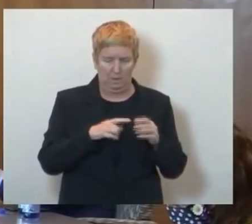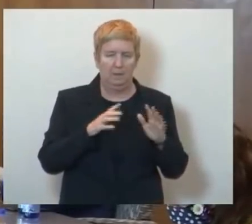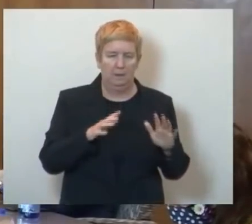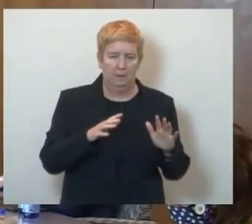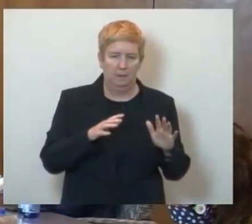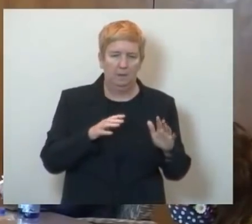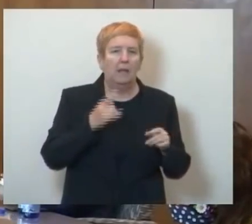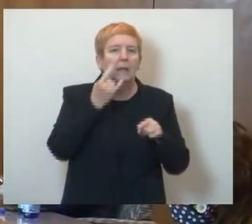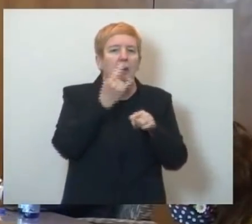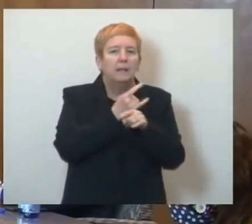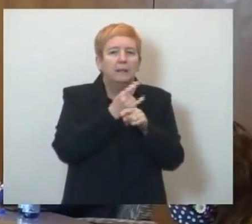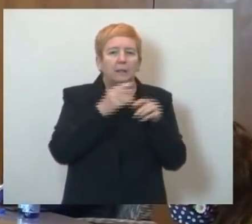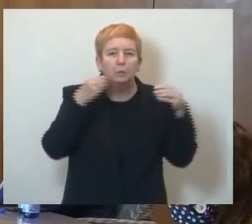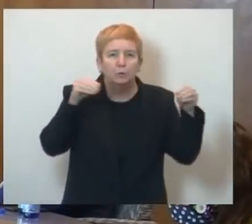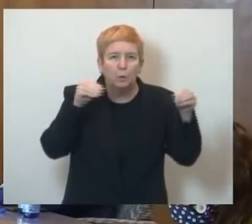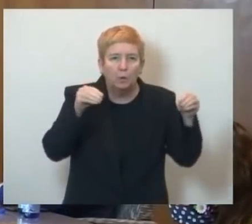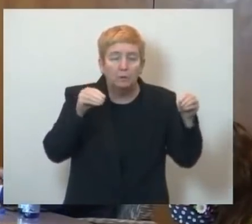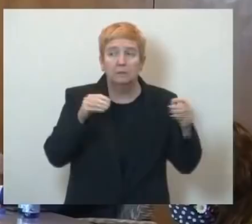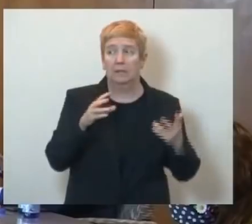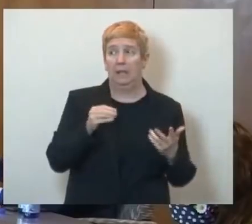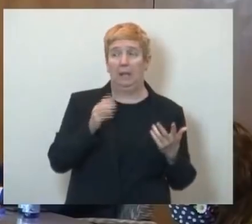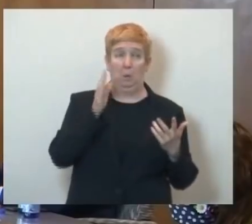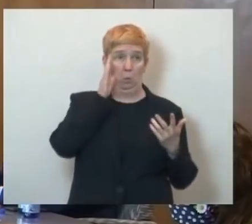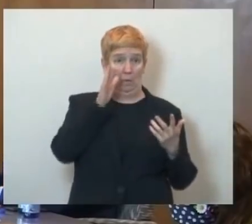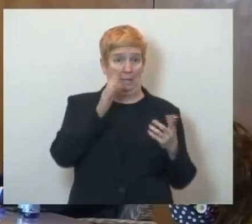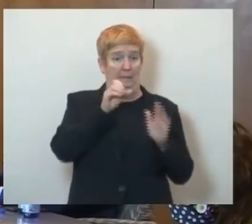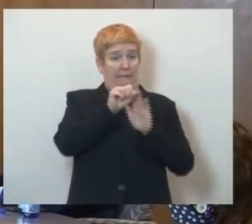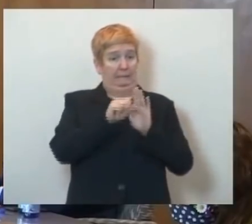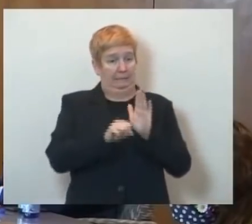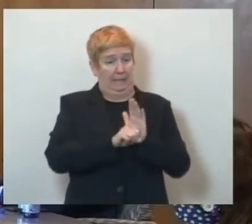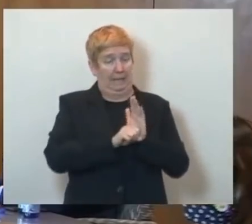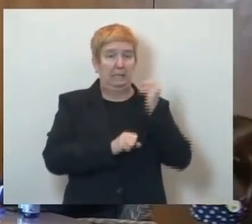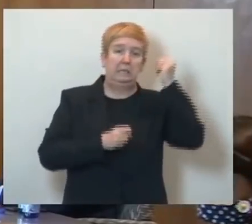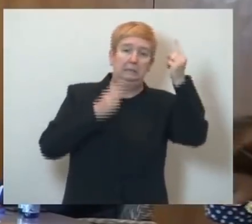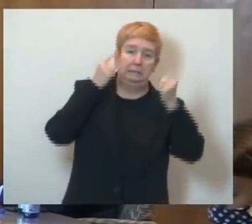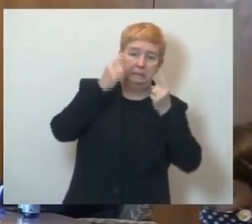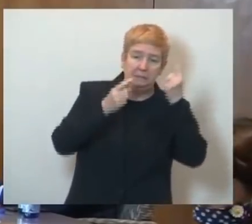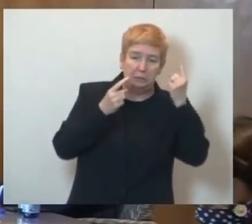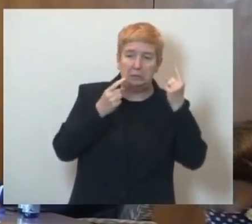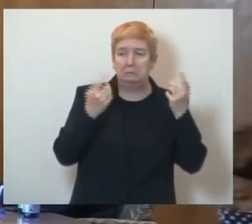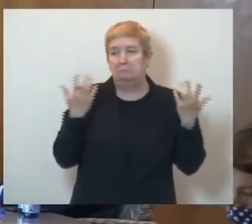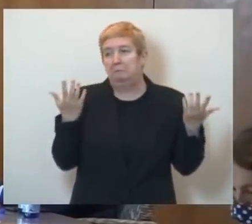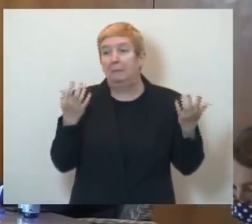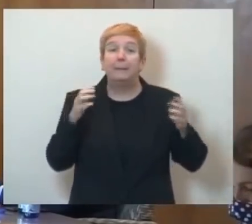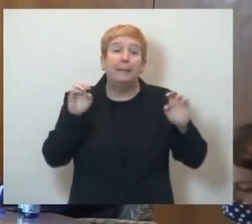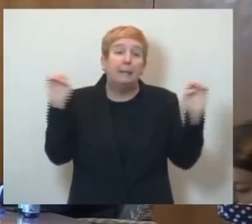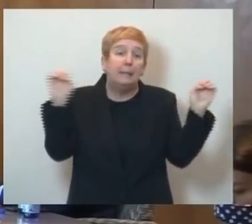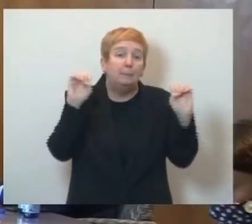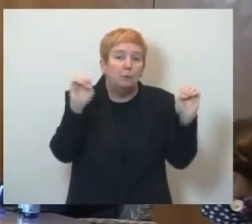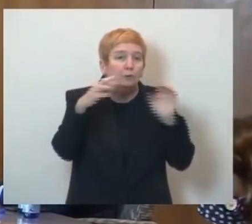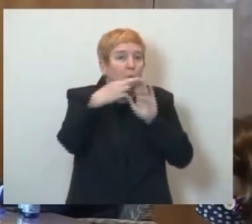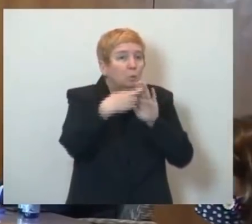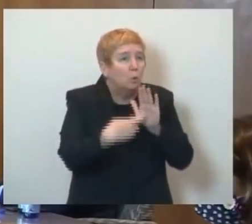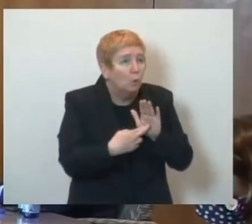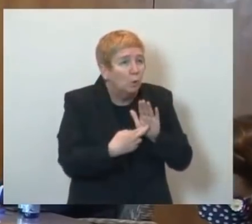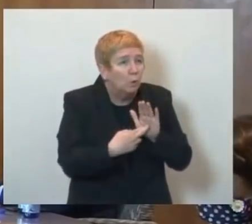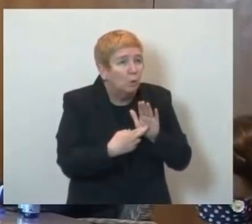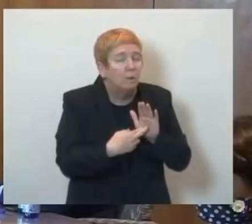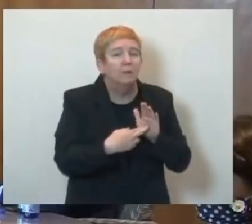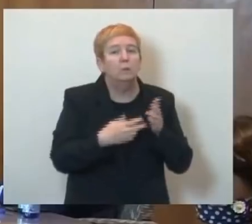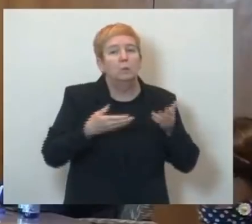liquor stores and if the state would ever consider an emergency measure to temporarily